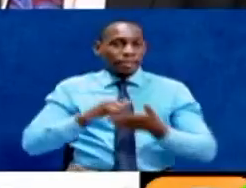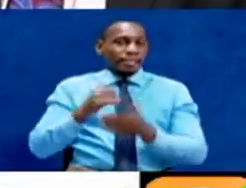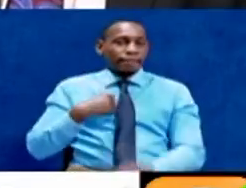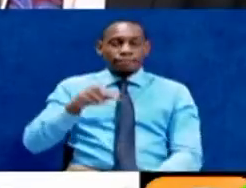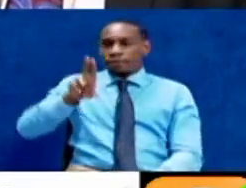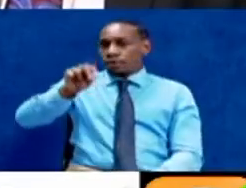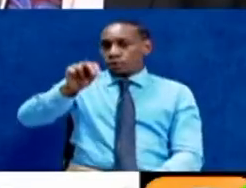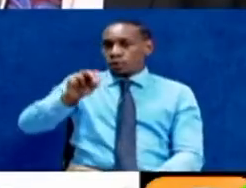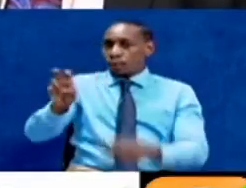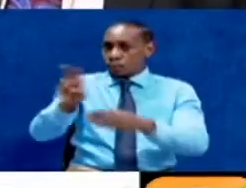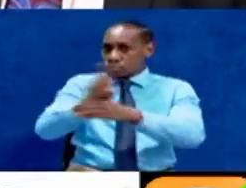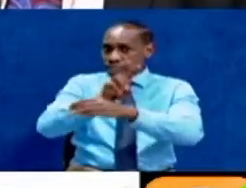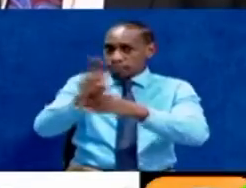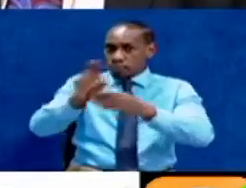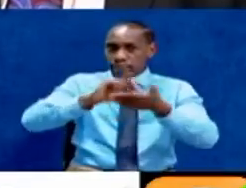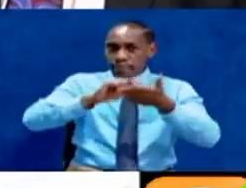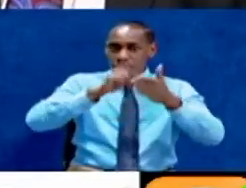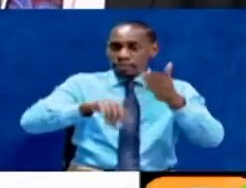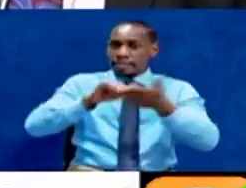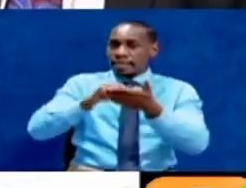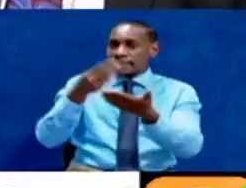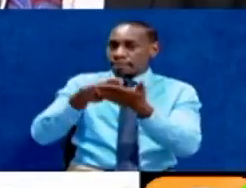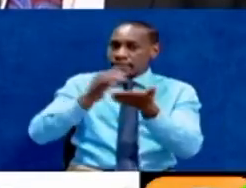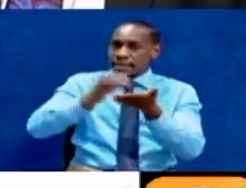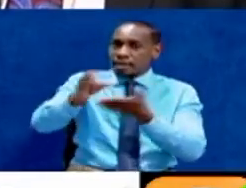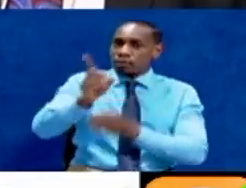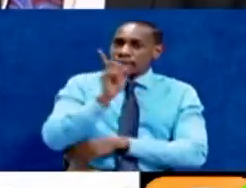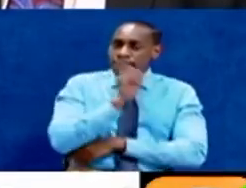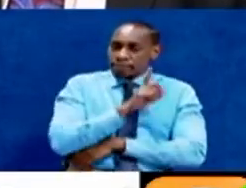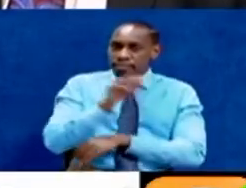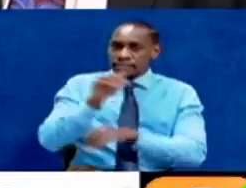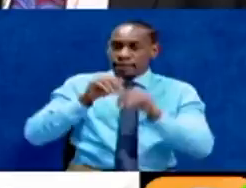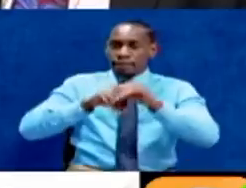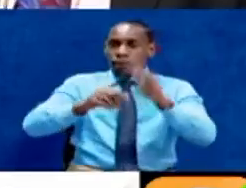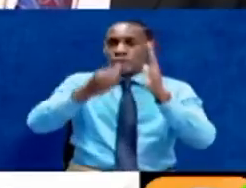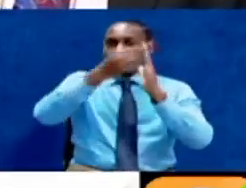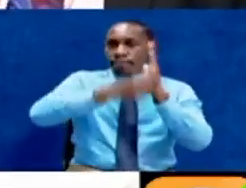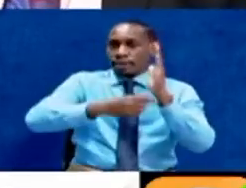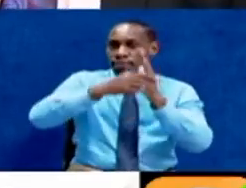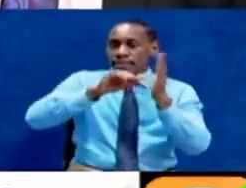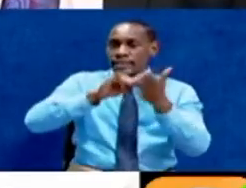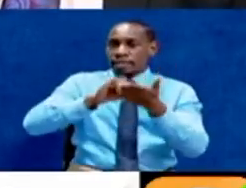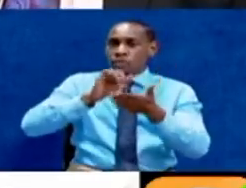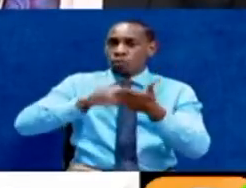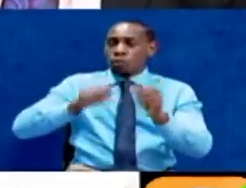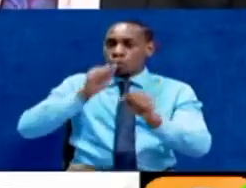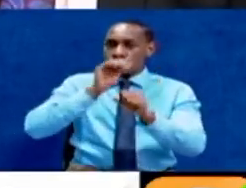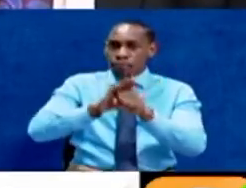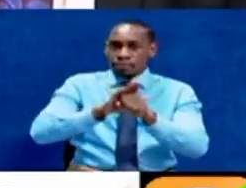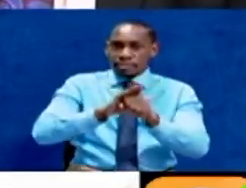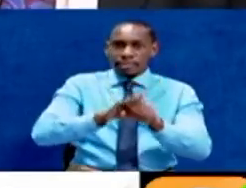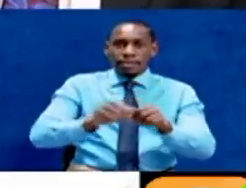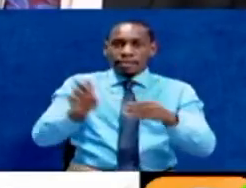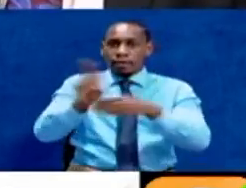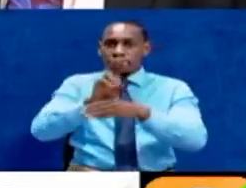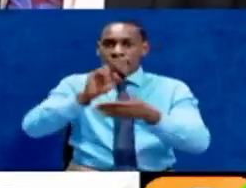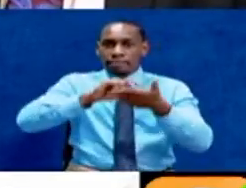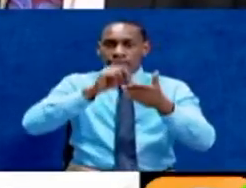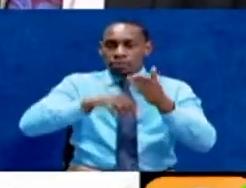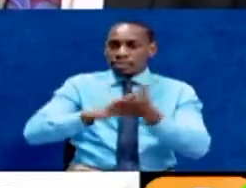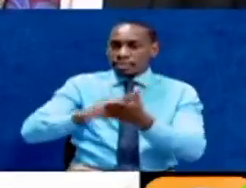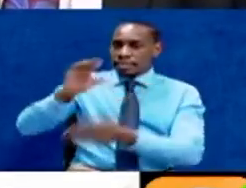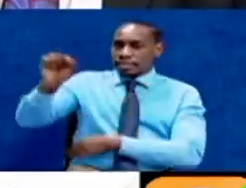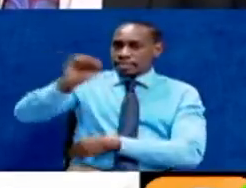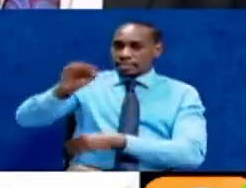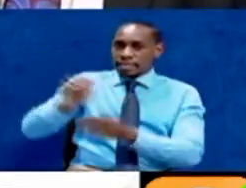No, oversighting is ensuring that the money is allocated according to the manifesto of what you promised. Is ensuring that the CSS